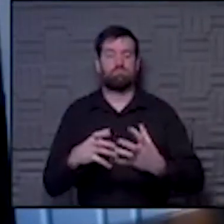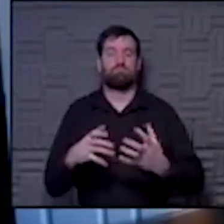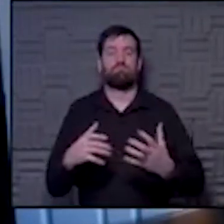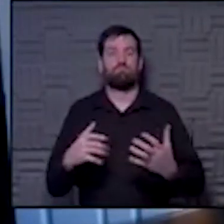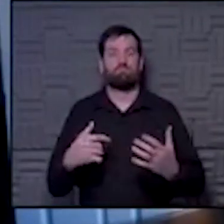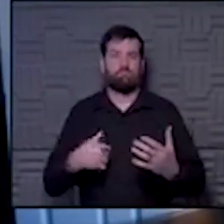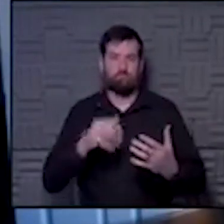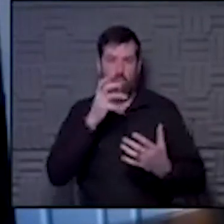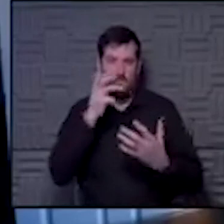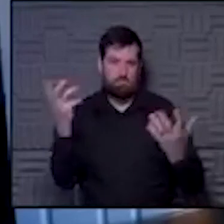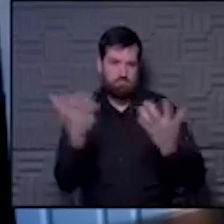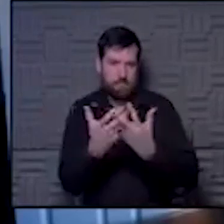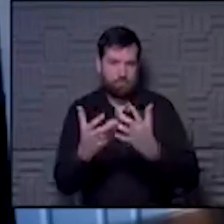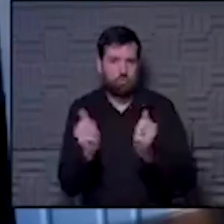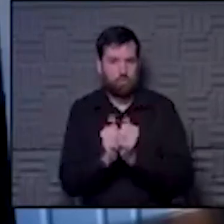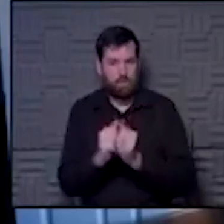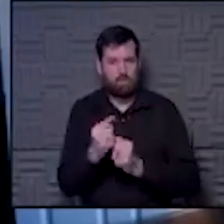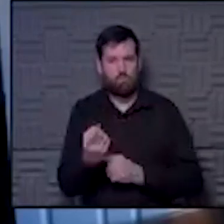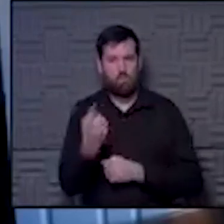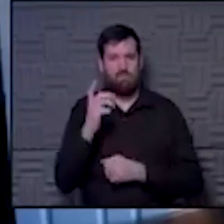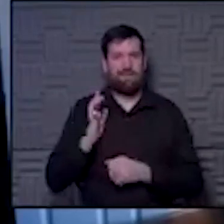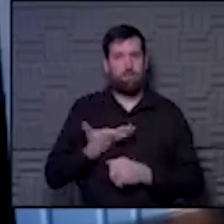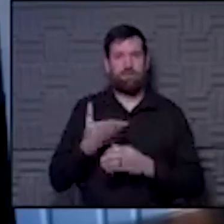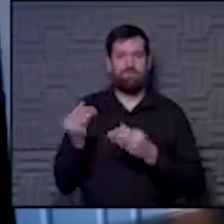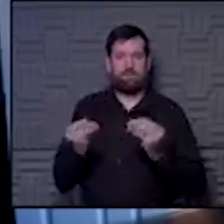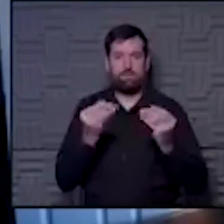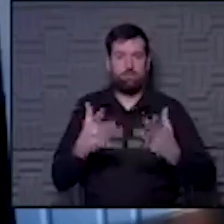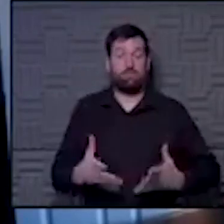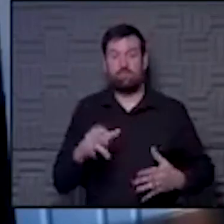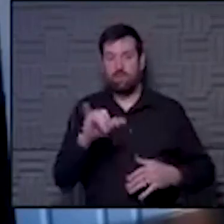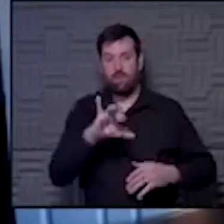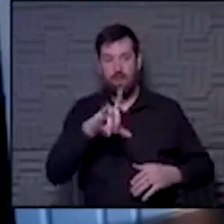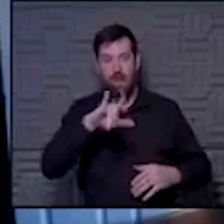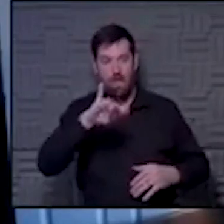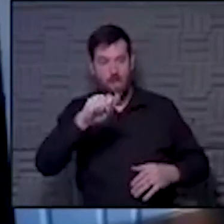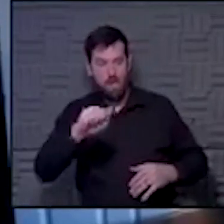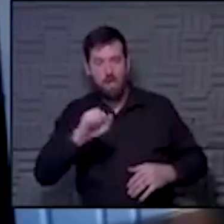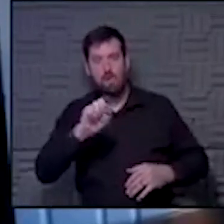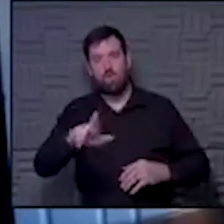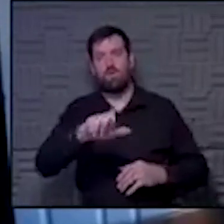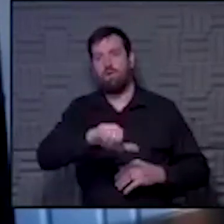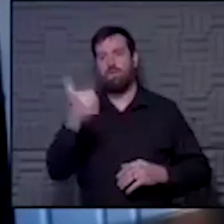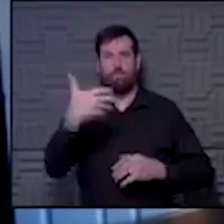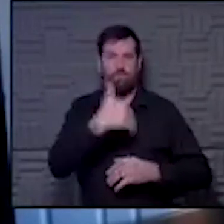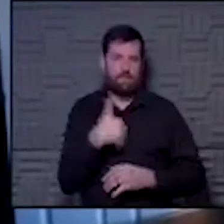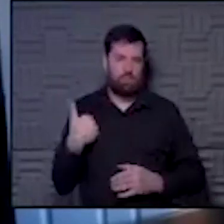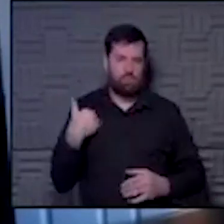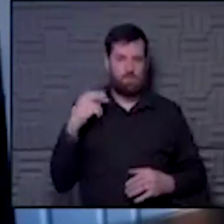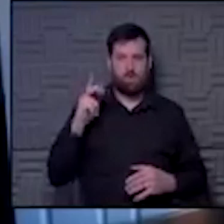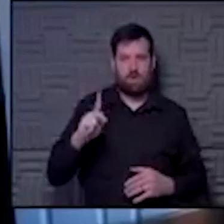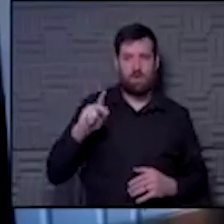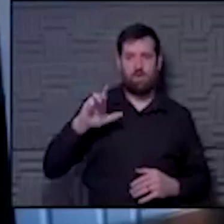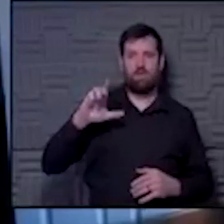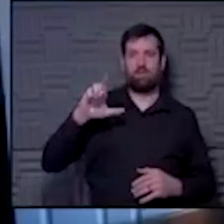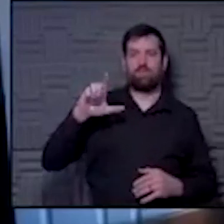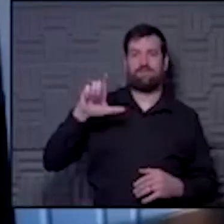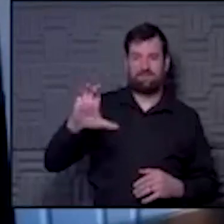we'll match them with one of our facilitators, somebody like Claudia or another member of the KLC team. You go to the